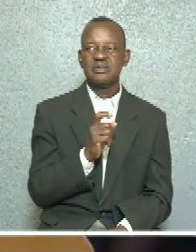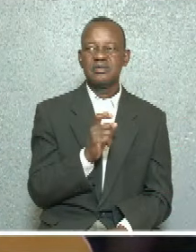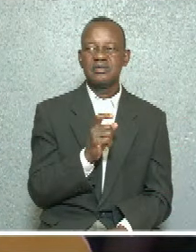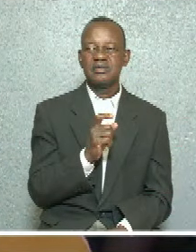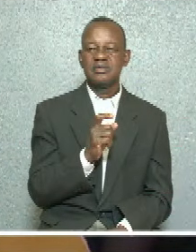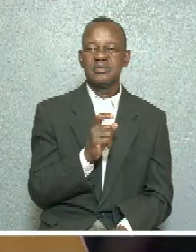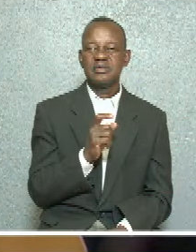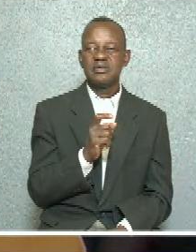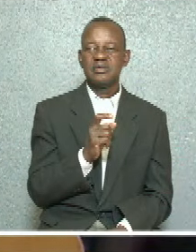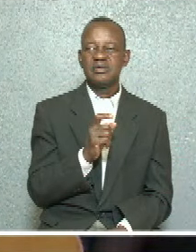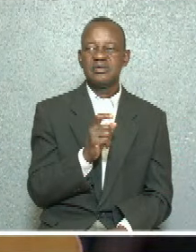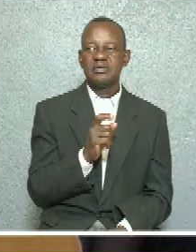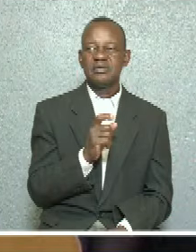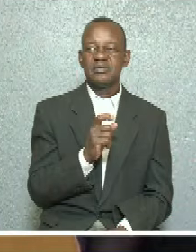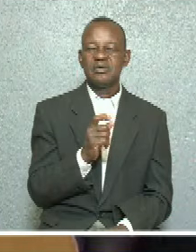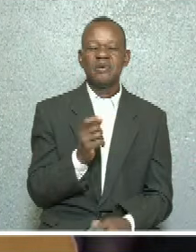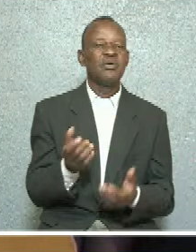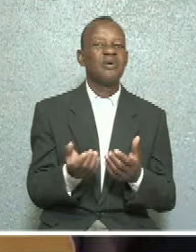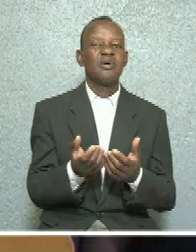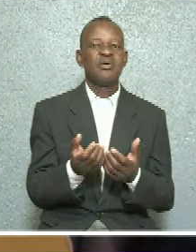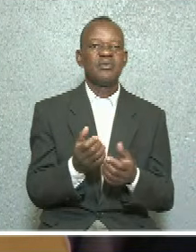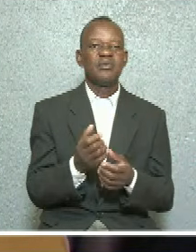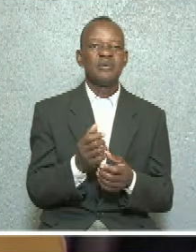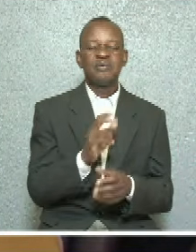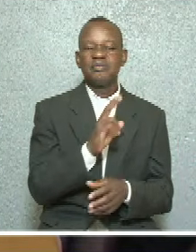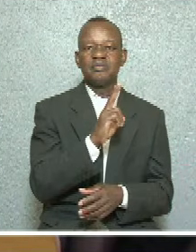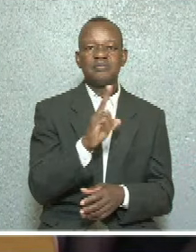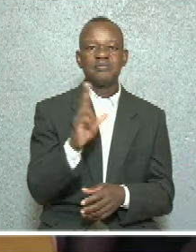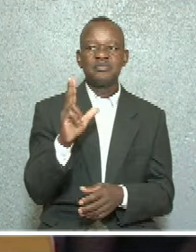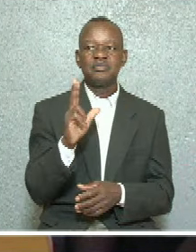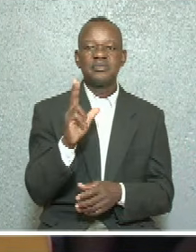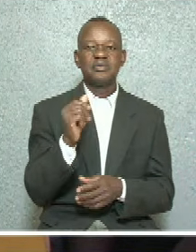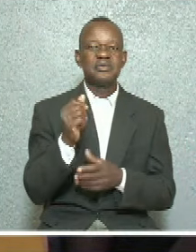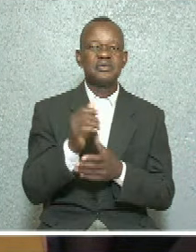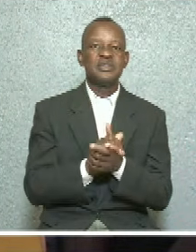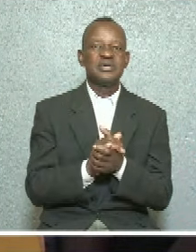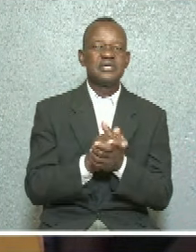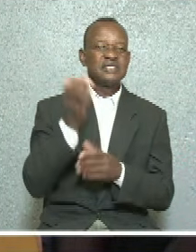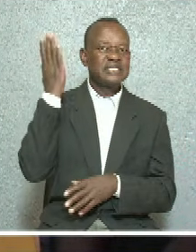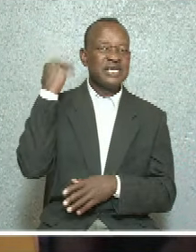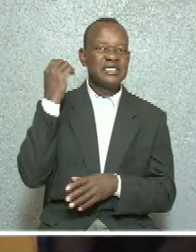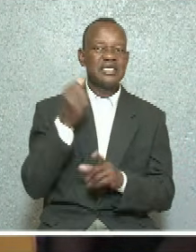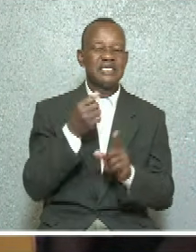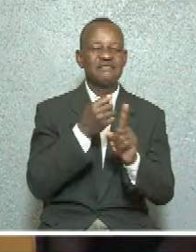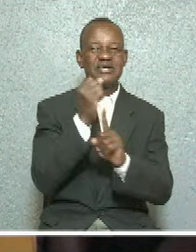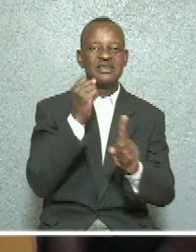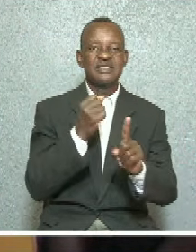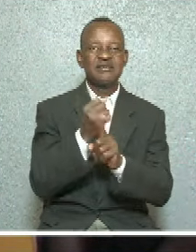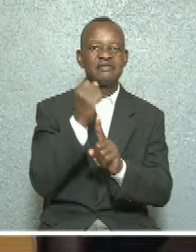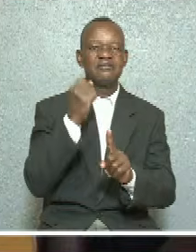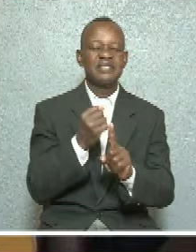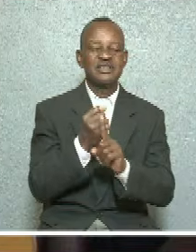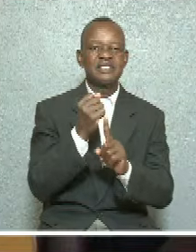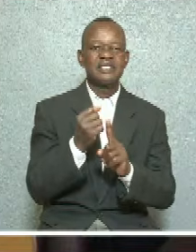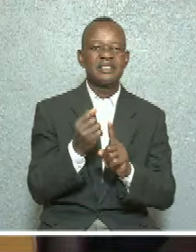It depends where you were fighting. So sometimes people were fighting and going and hiding back in the bushes. You go back to the camps, or you could